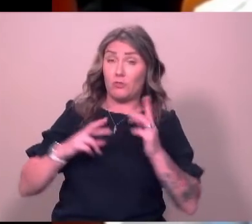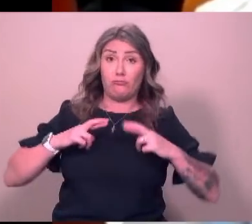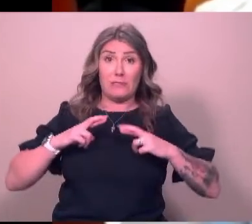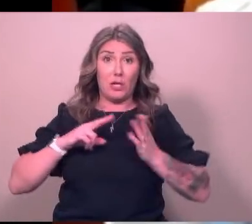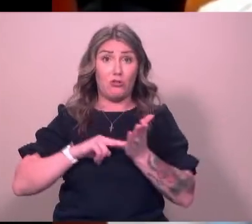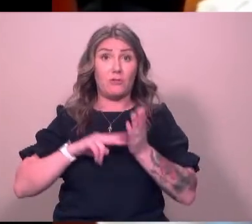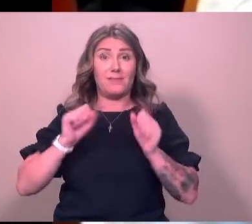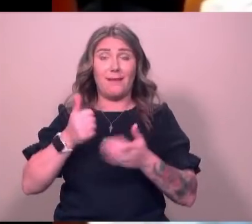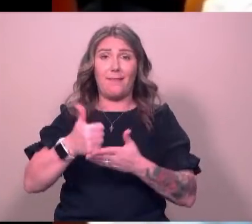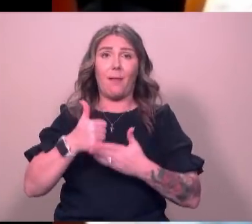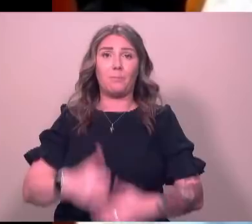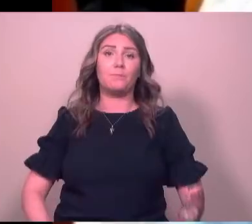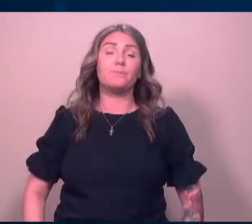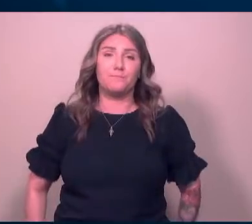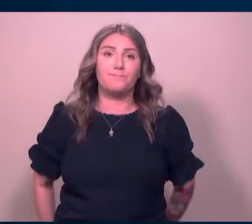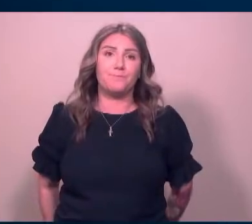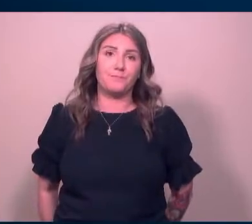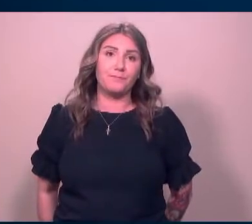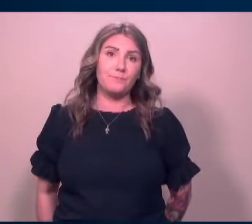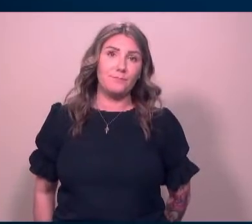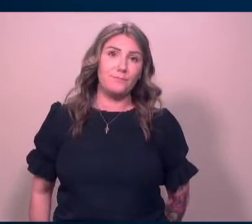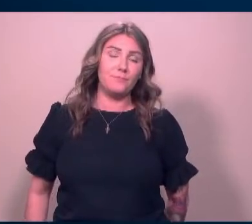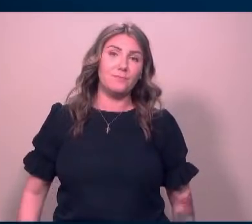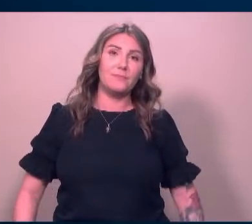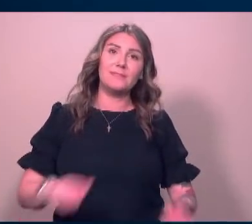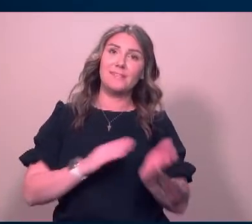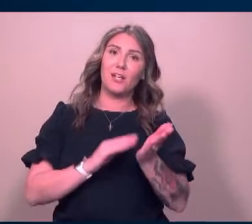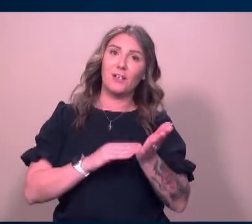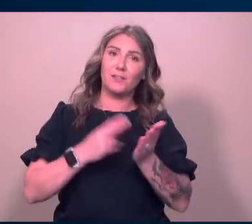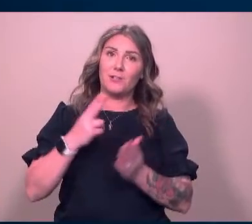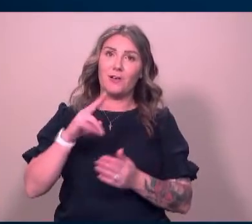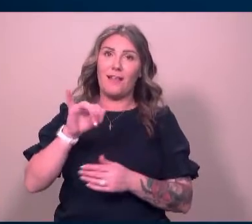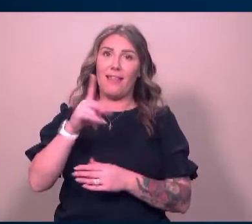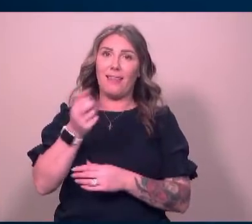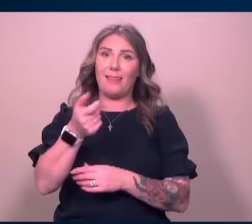help us with. Yep, Dr. Highland.